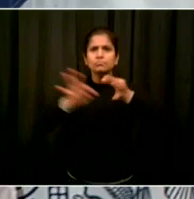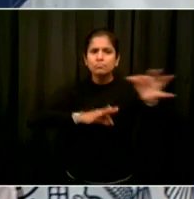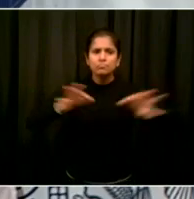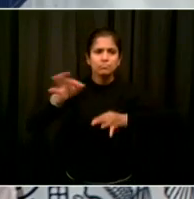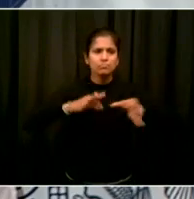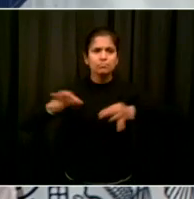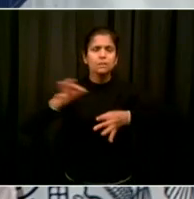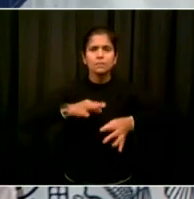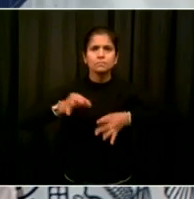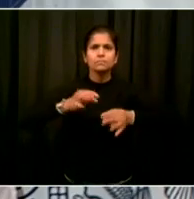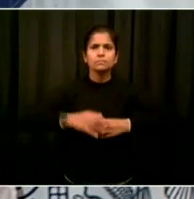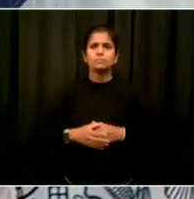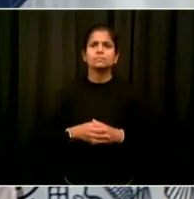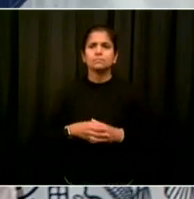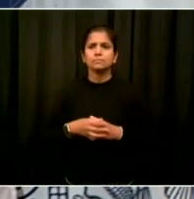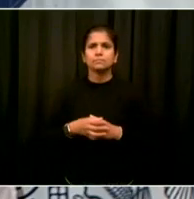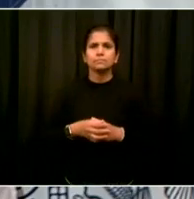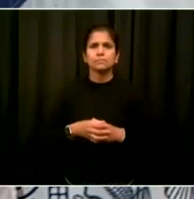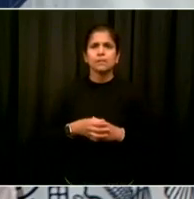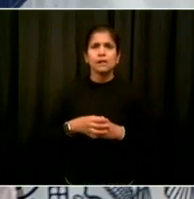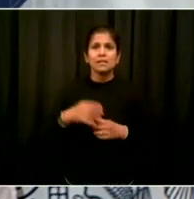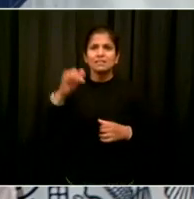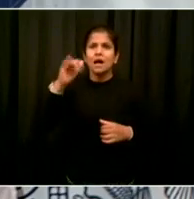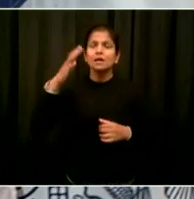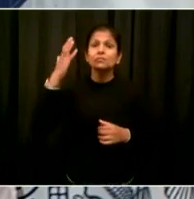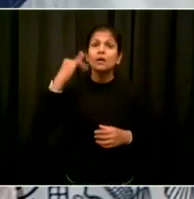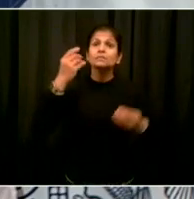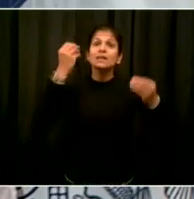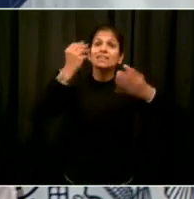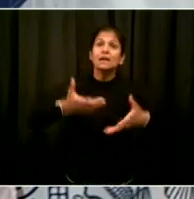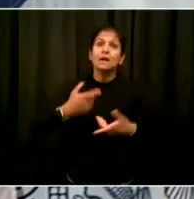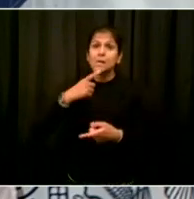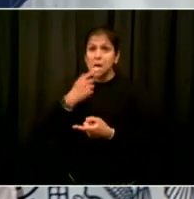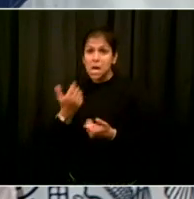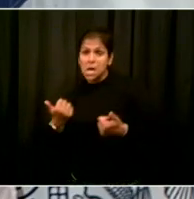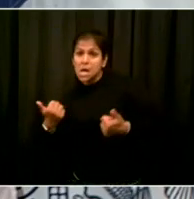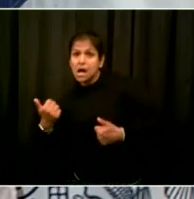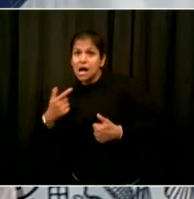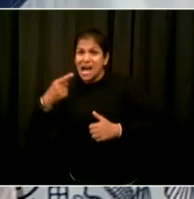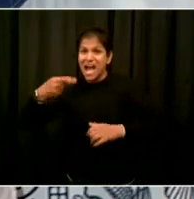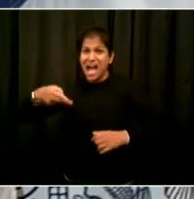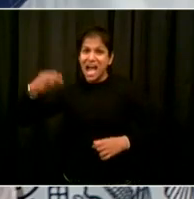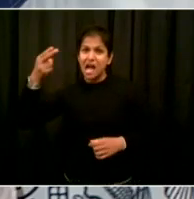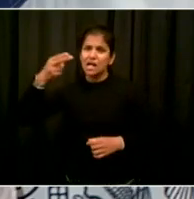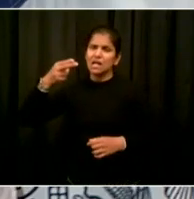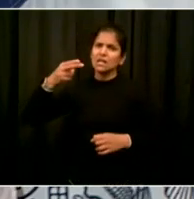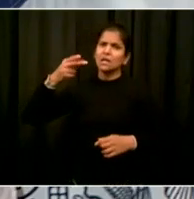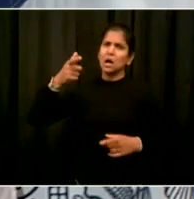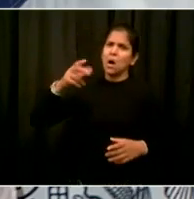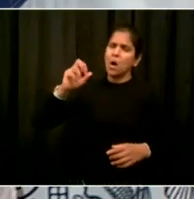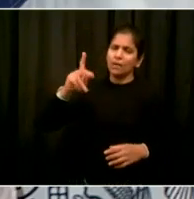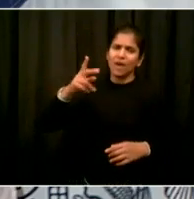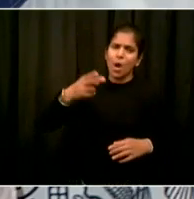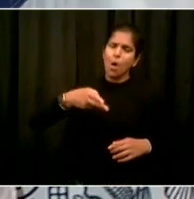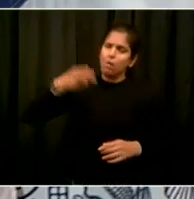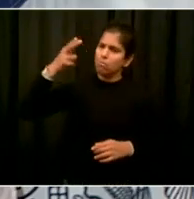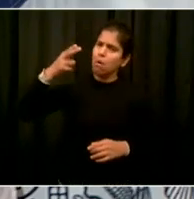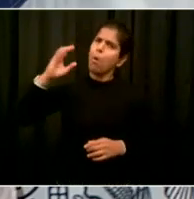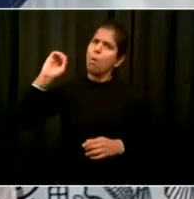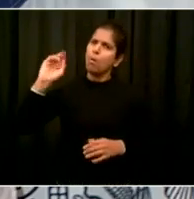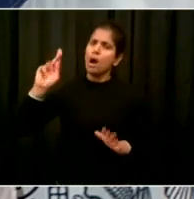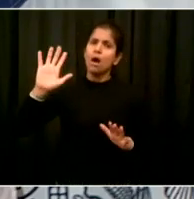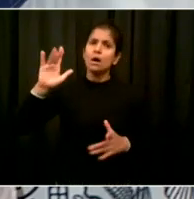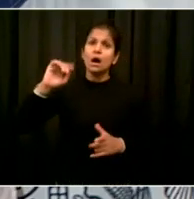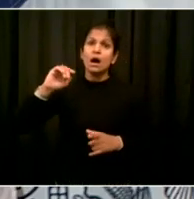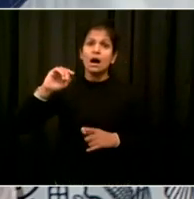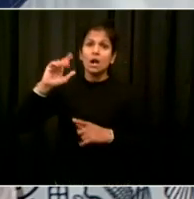the positivity level stayed low. It's the fact that the 7-day average positivity is going up. That's, to me, worrisome. That's the most objective factor,